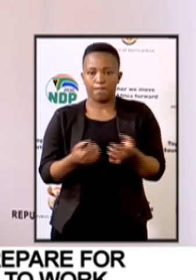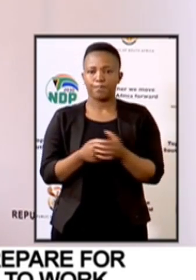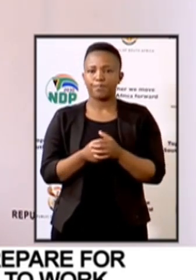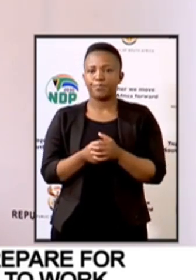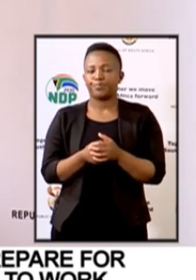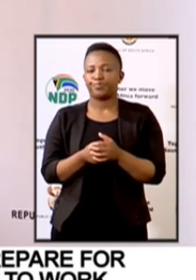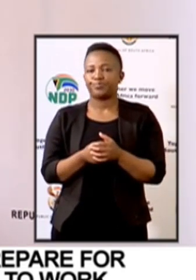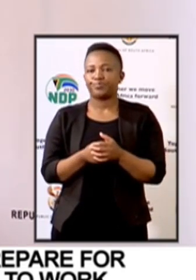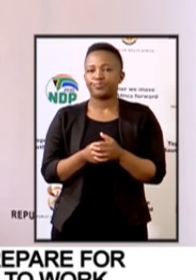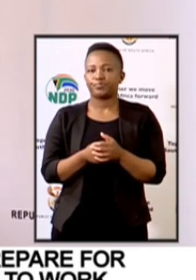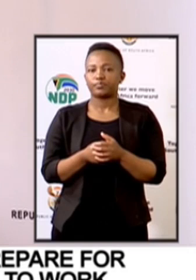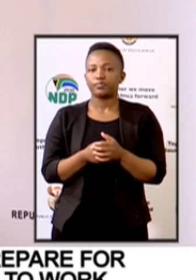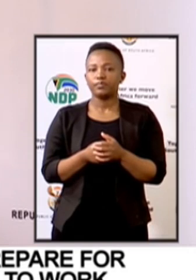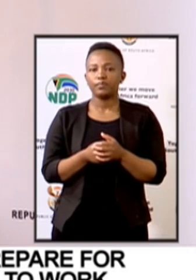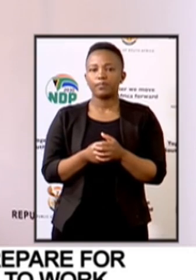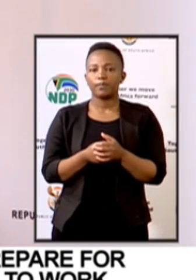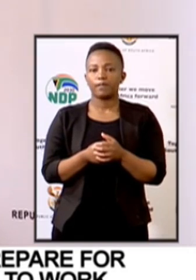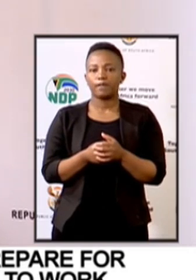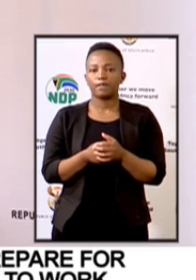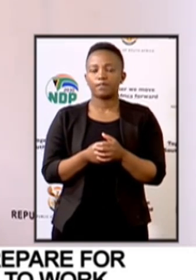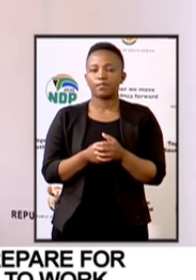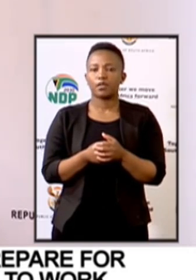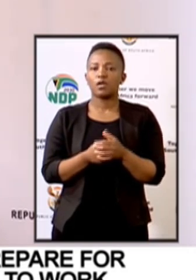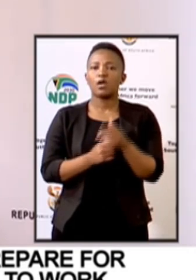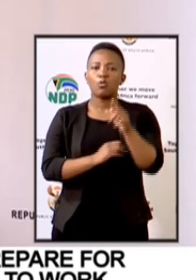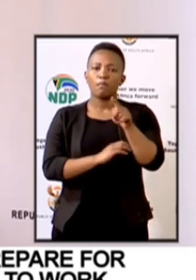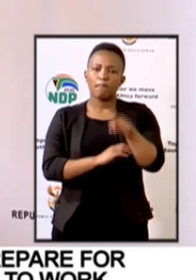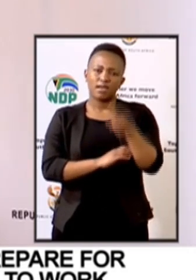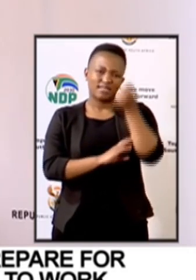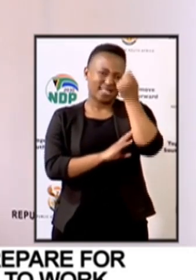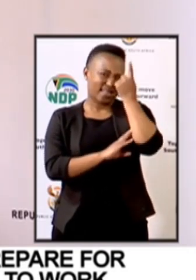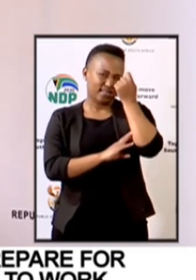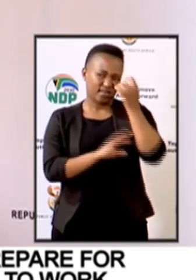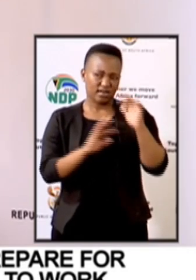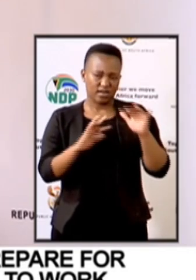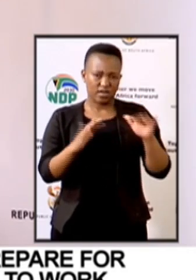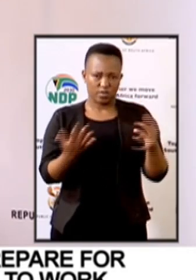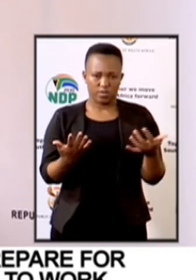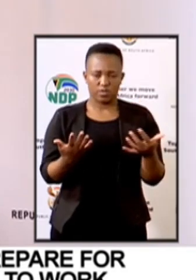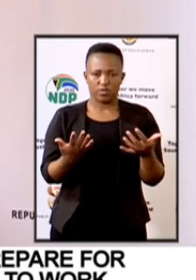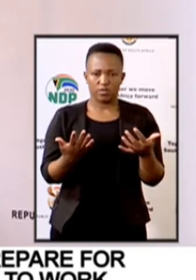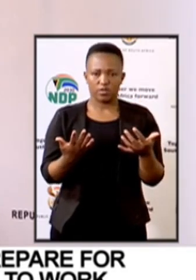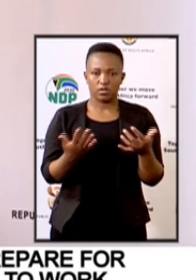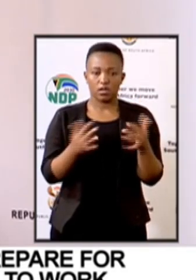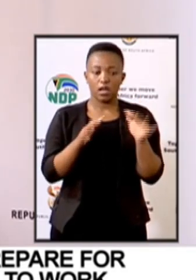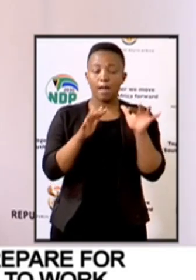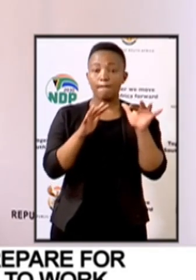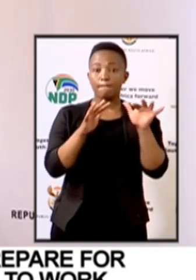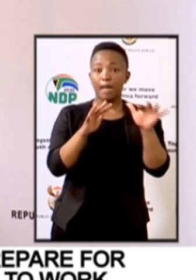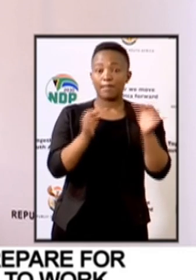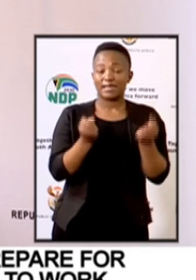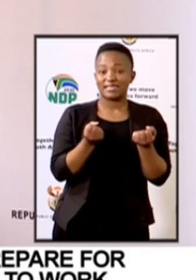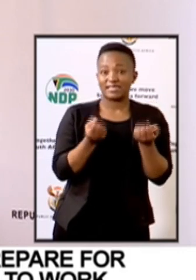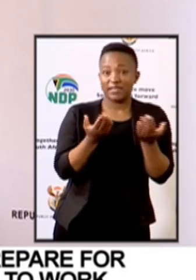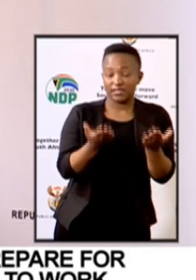should be understood to be in line with the Public Service Act